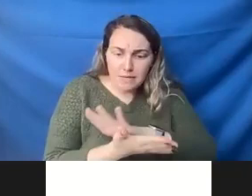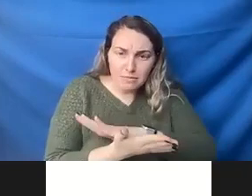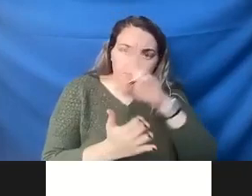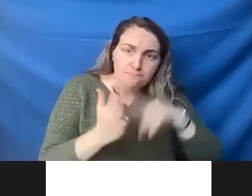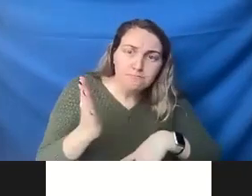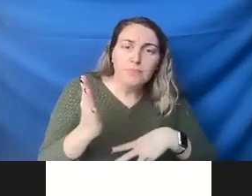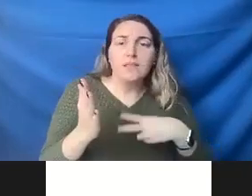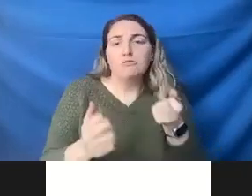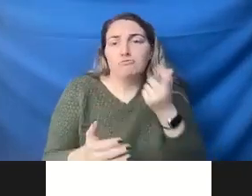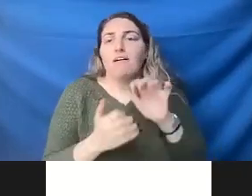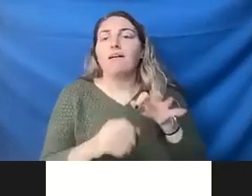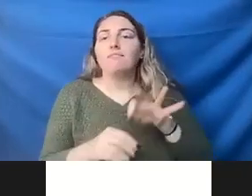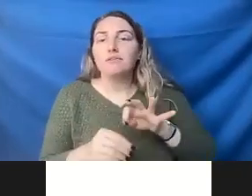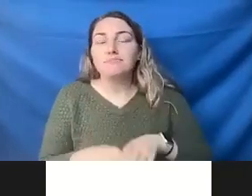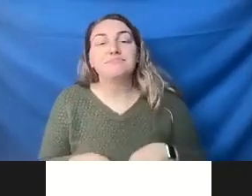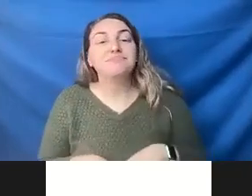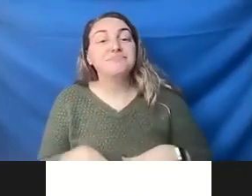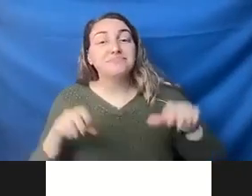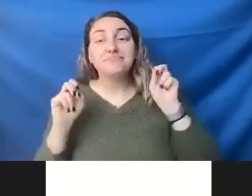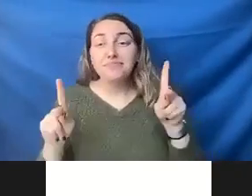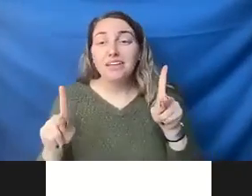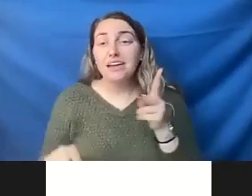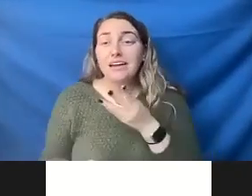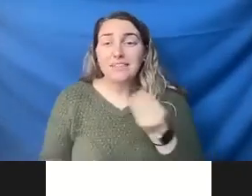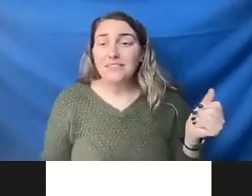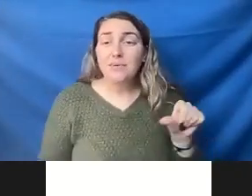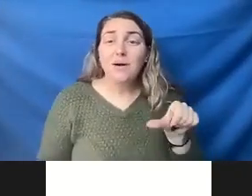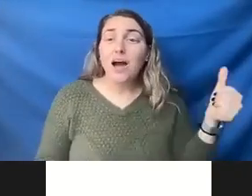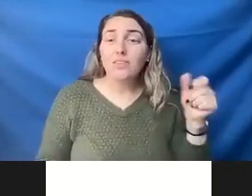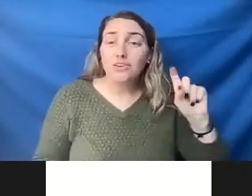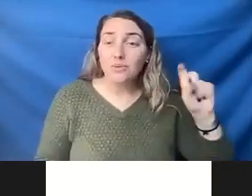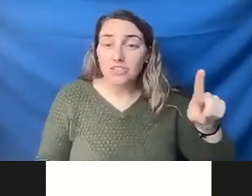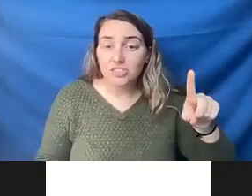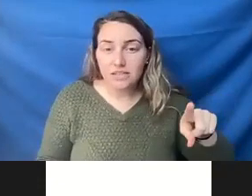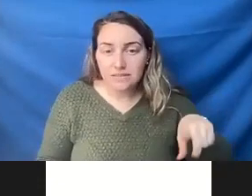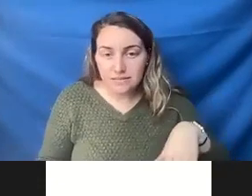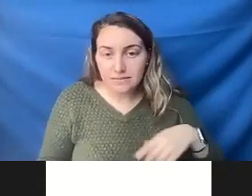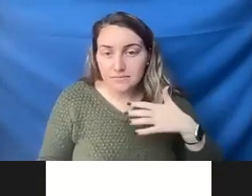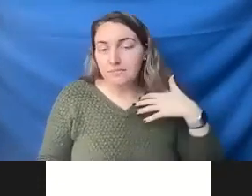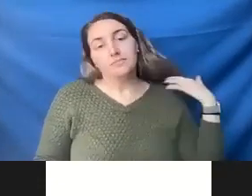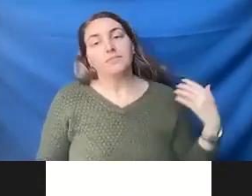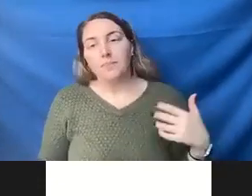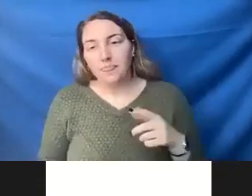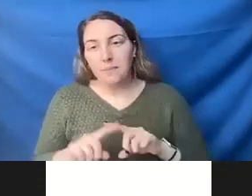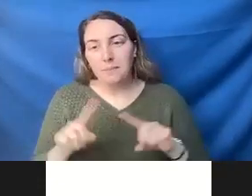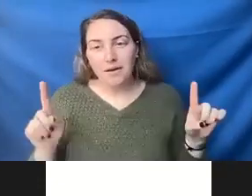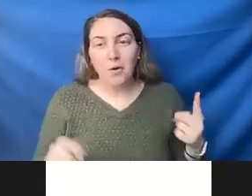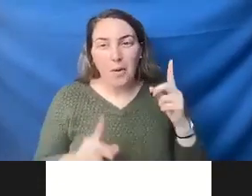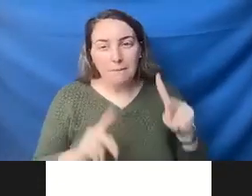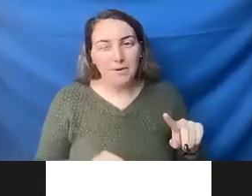All right, we also got some pretty quick questions to answer, but if one person had this question, I bet other people do as